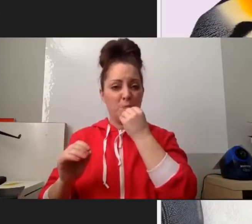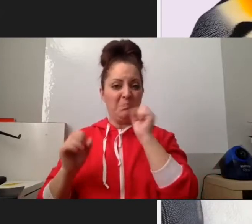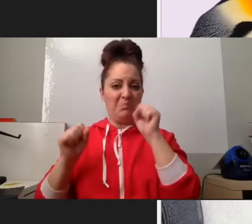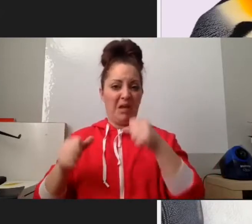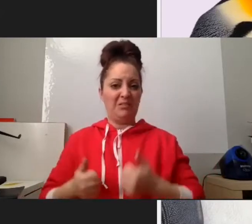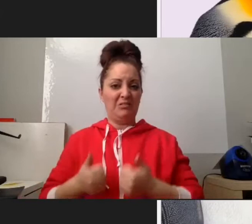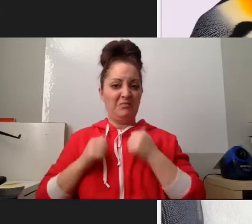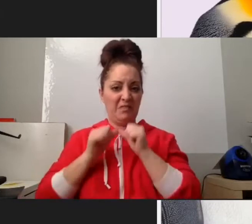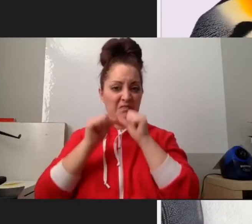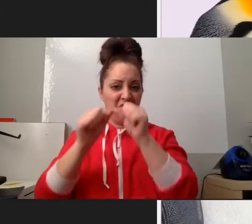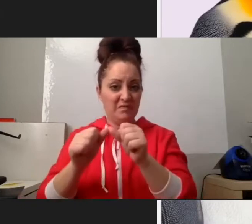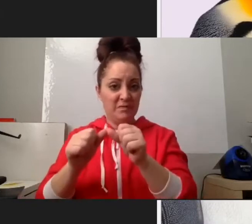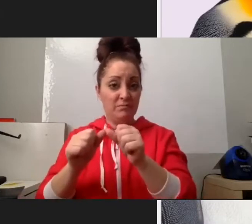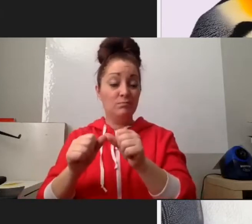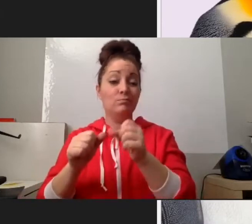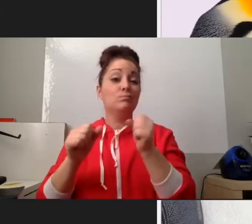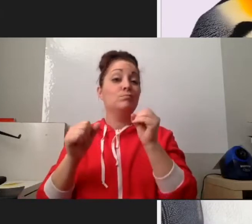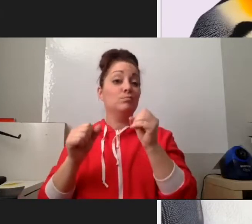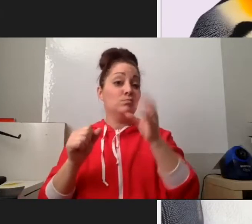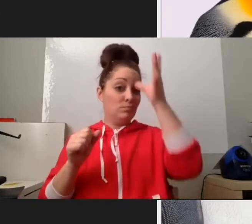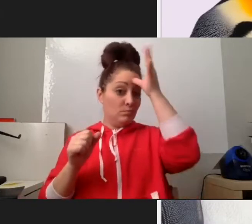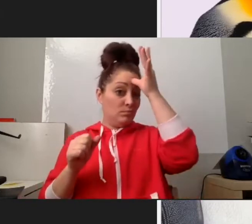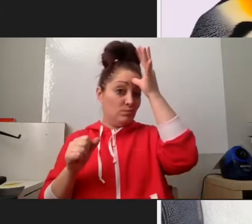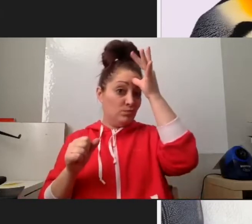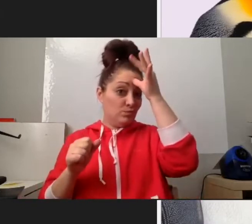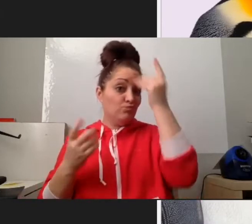Father can live longer without food.